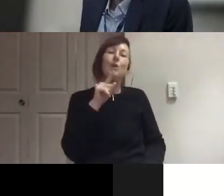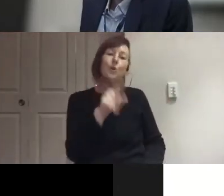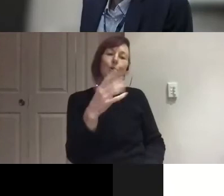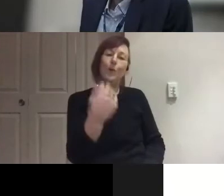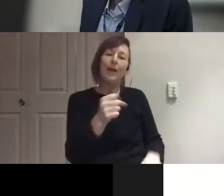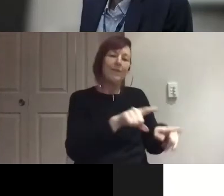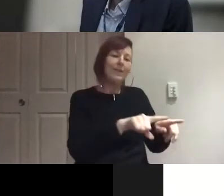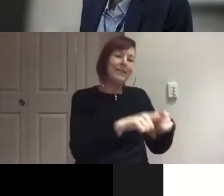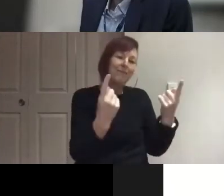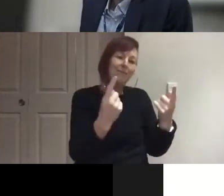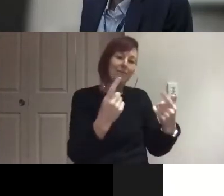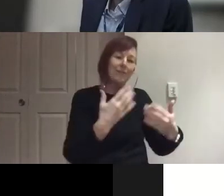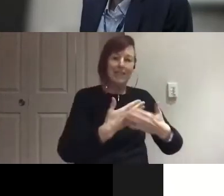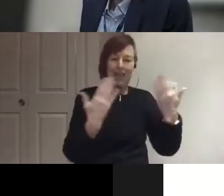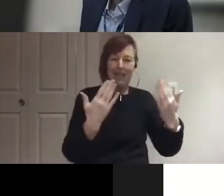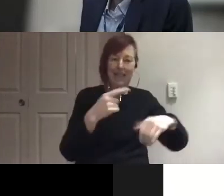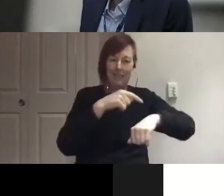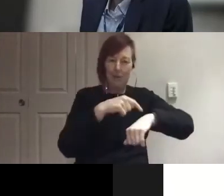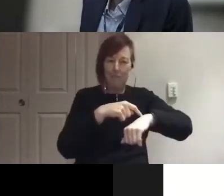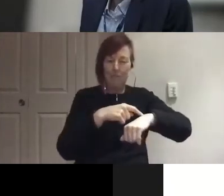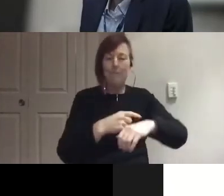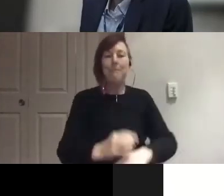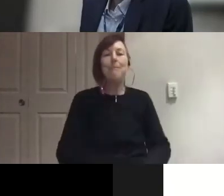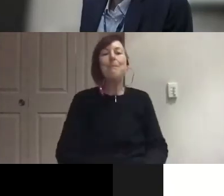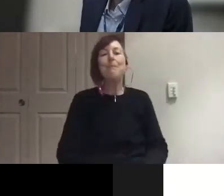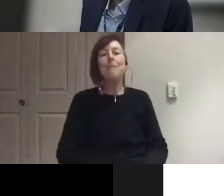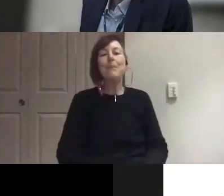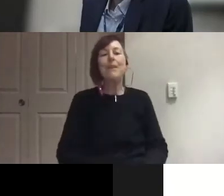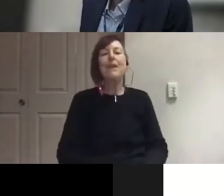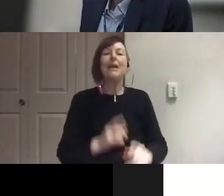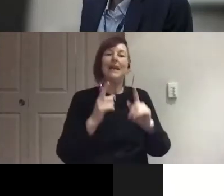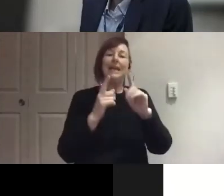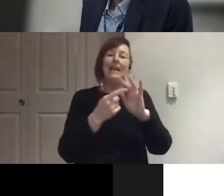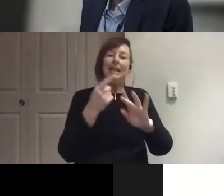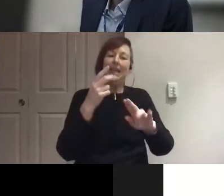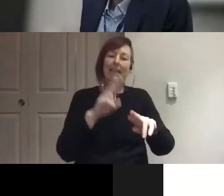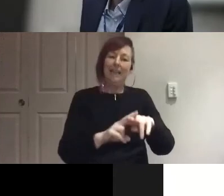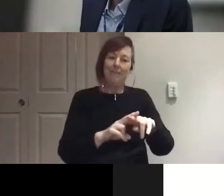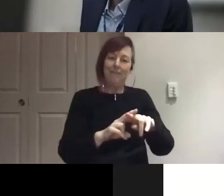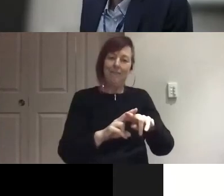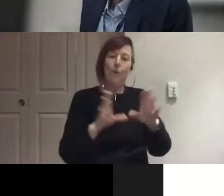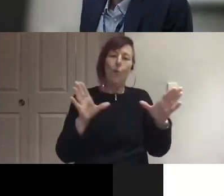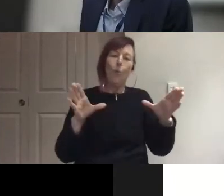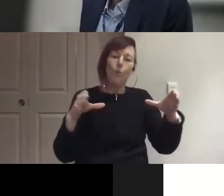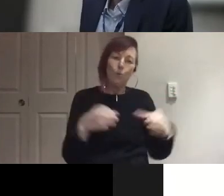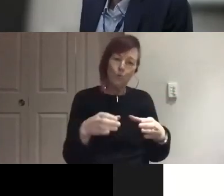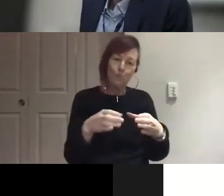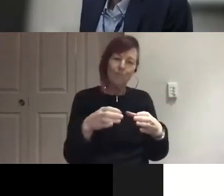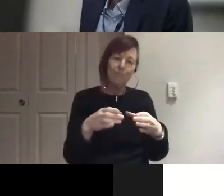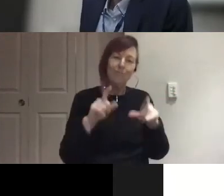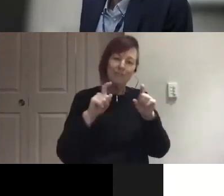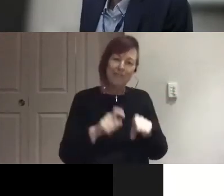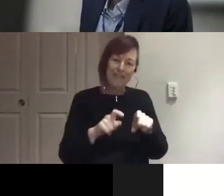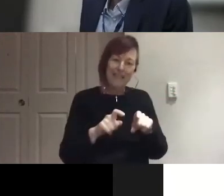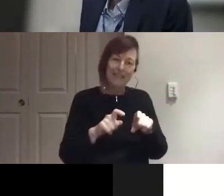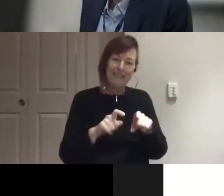But if you're all together, then the most conservative clock applies. So you have to stay in quarantine